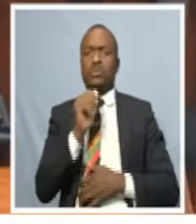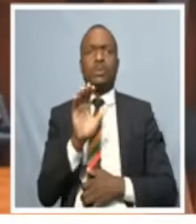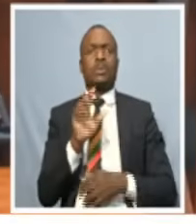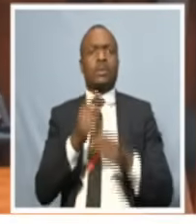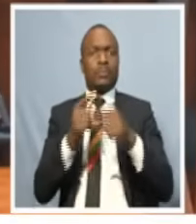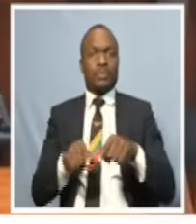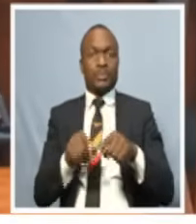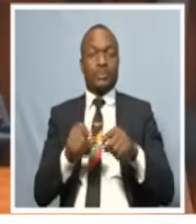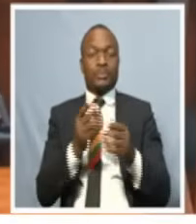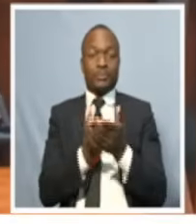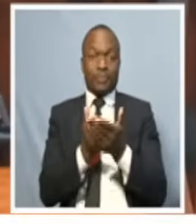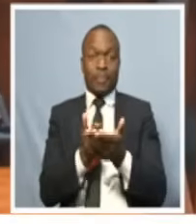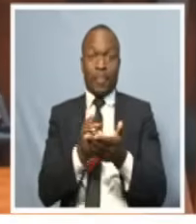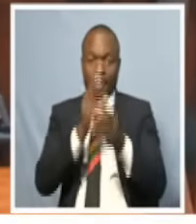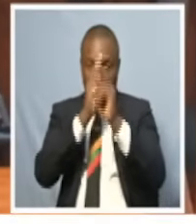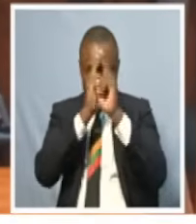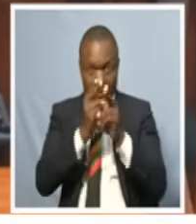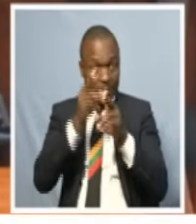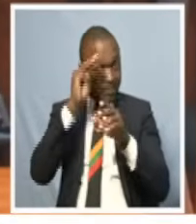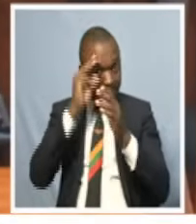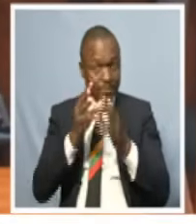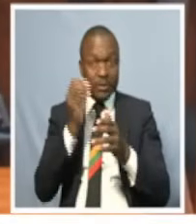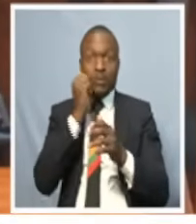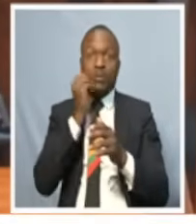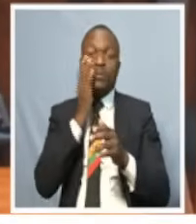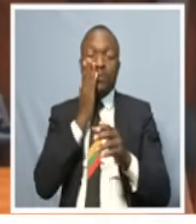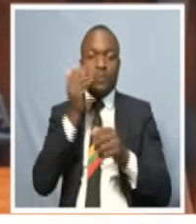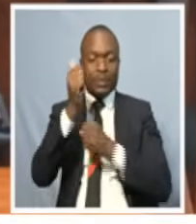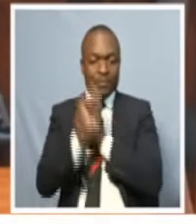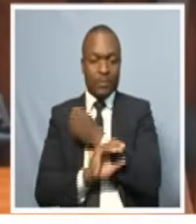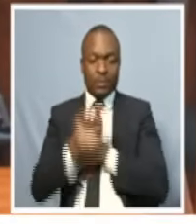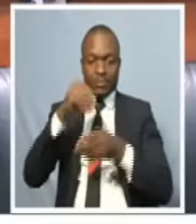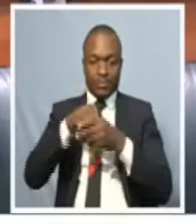Honorable Minister of Home Affairs and Internal Security.